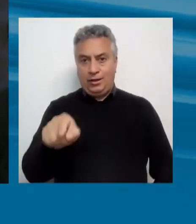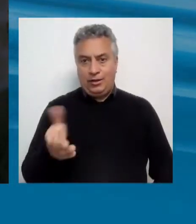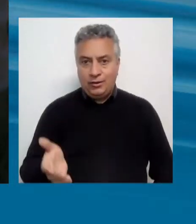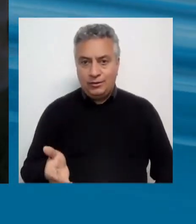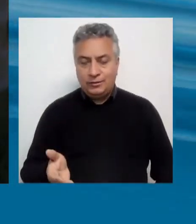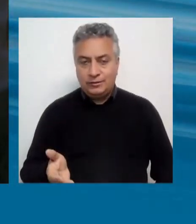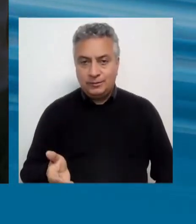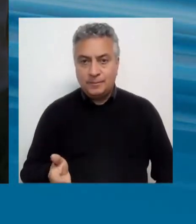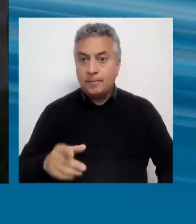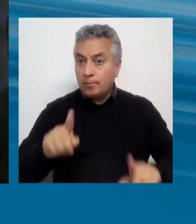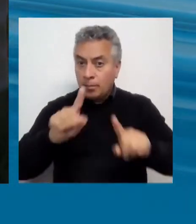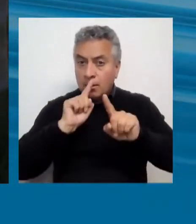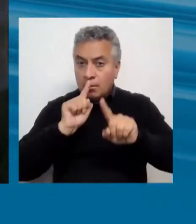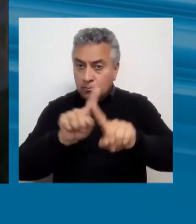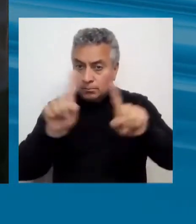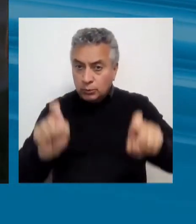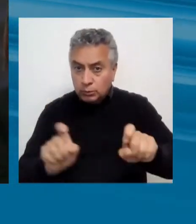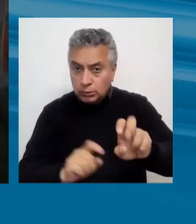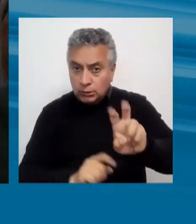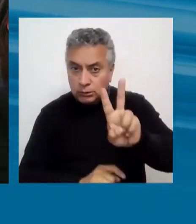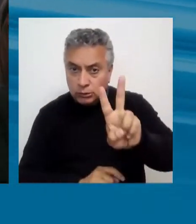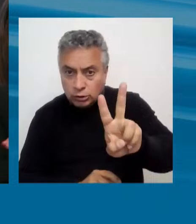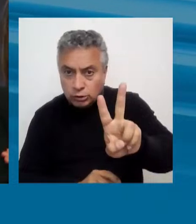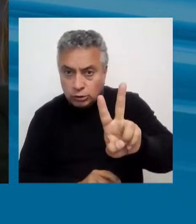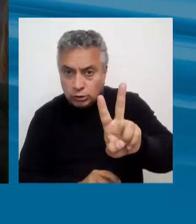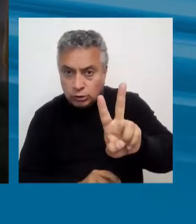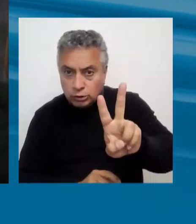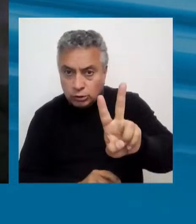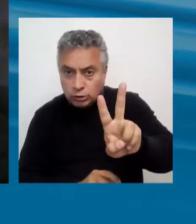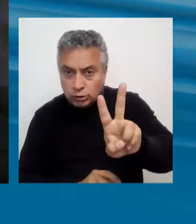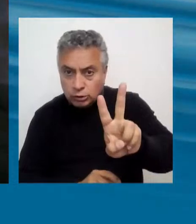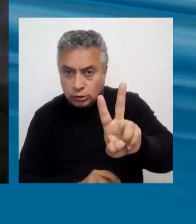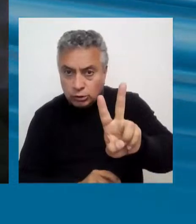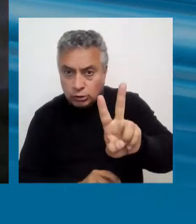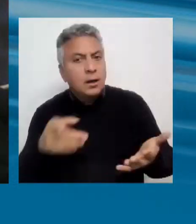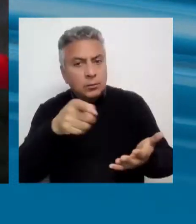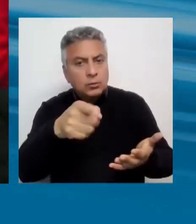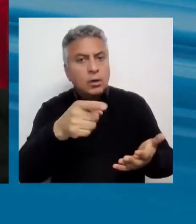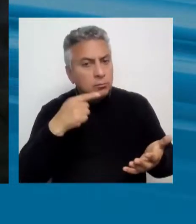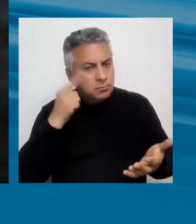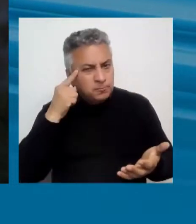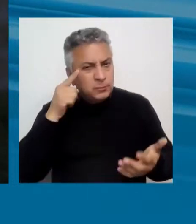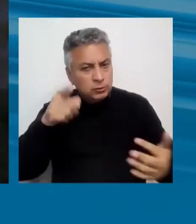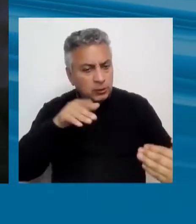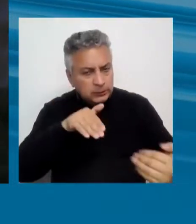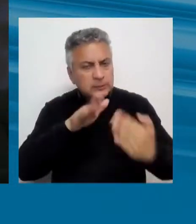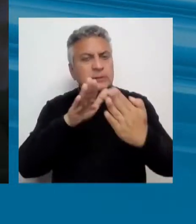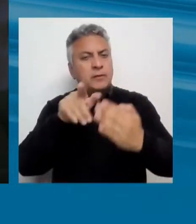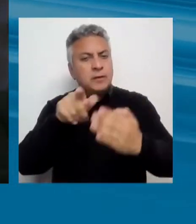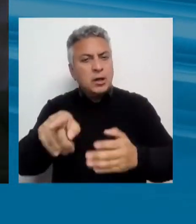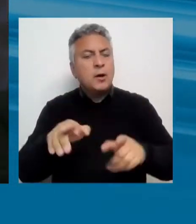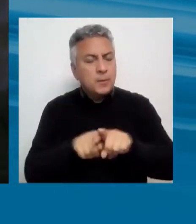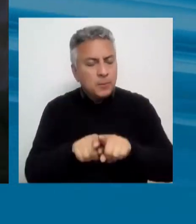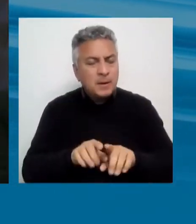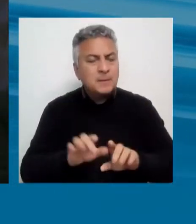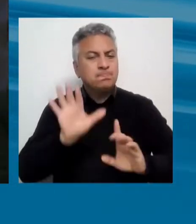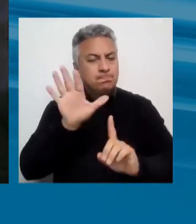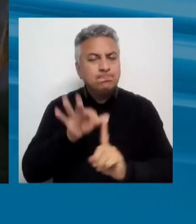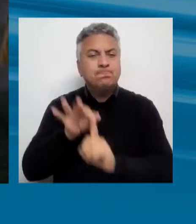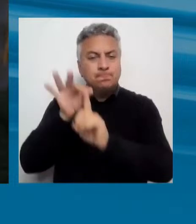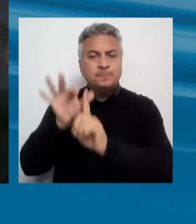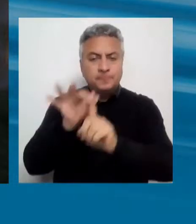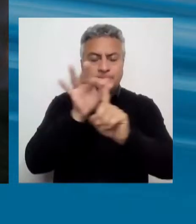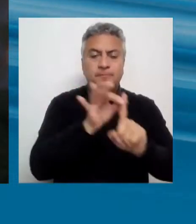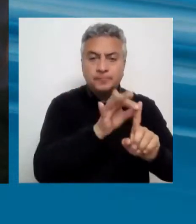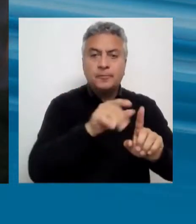to that, question number 2, what are the key challenges to strengthen technical skills,